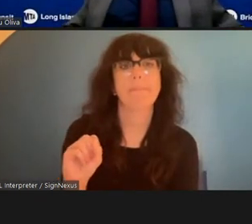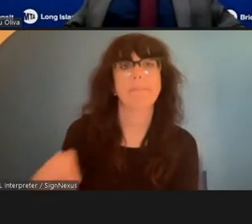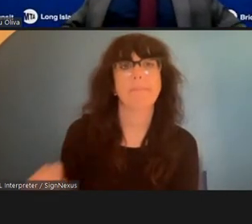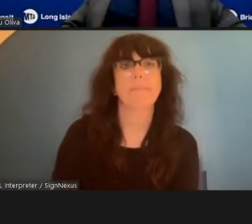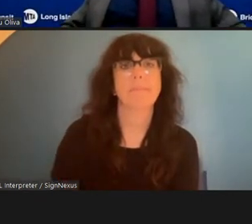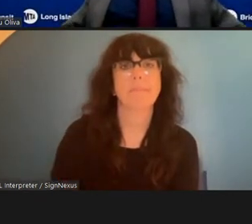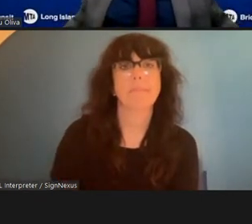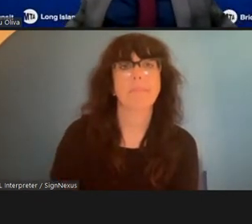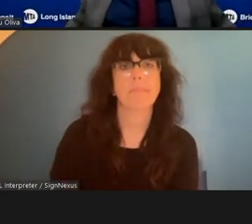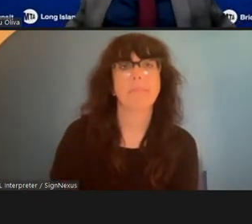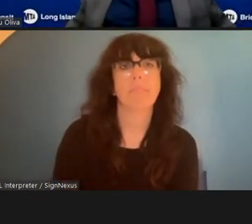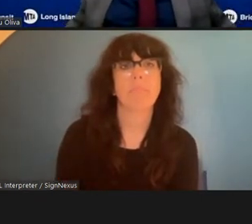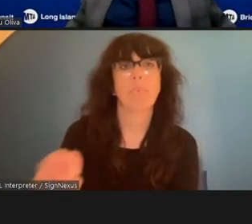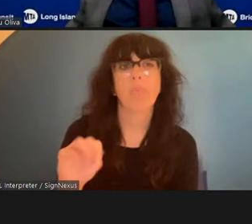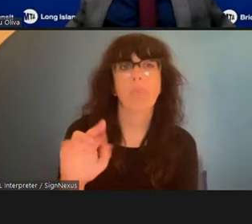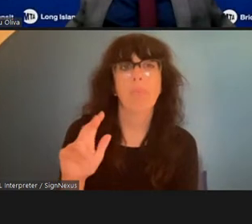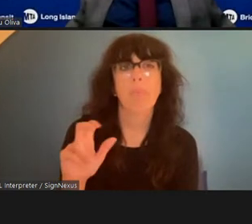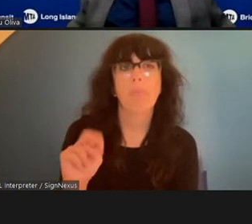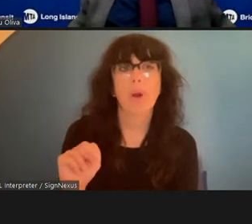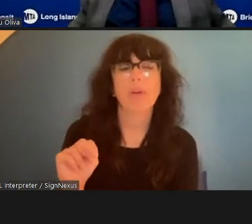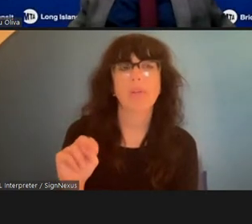martin weinberg